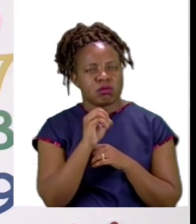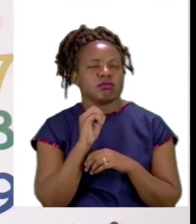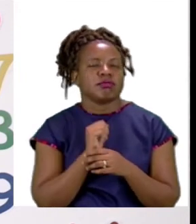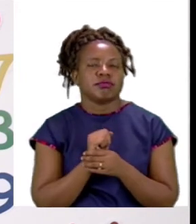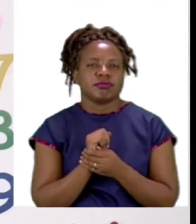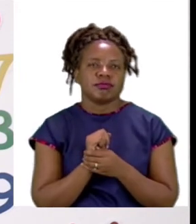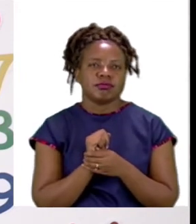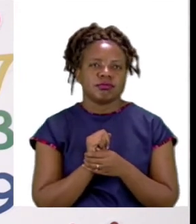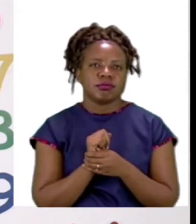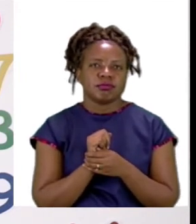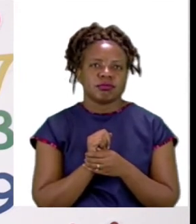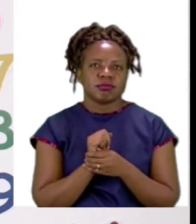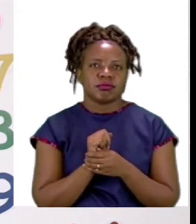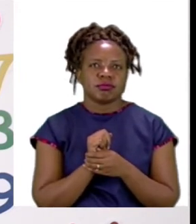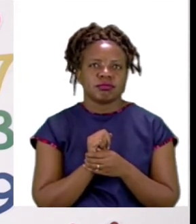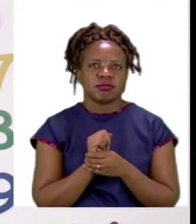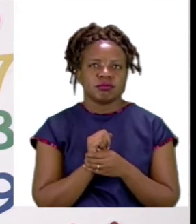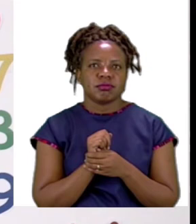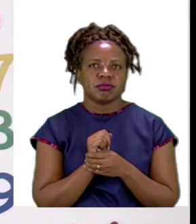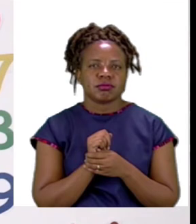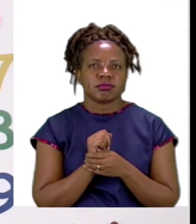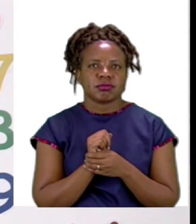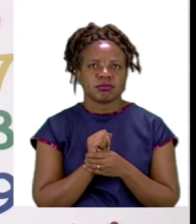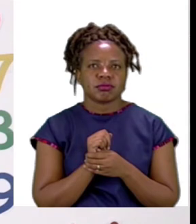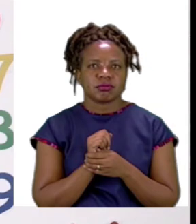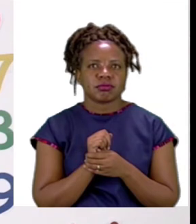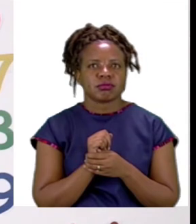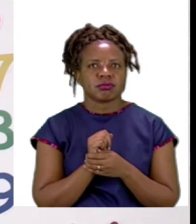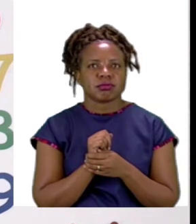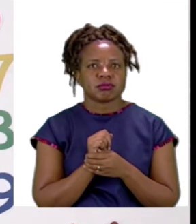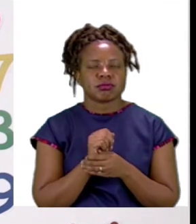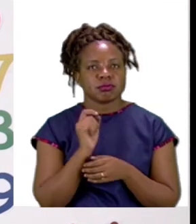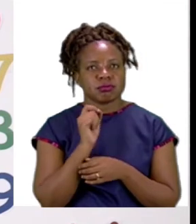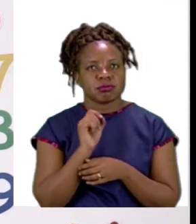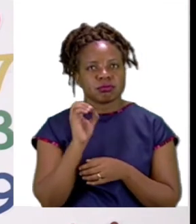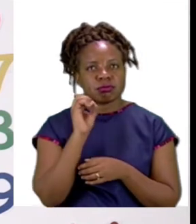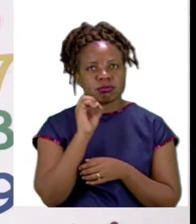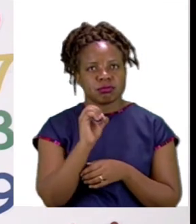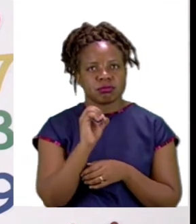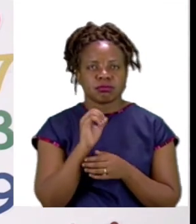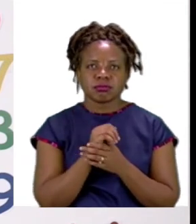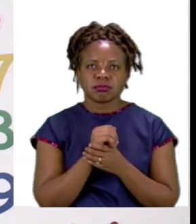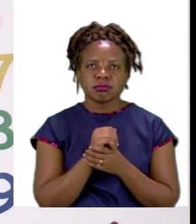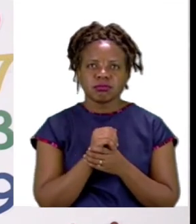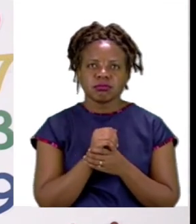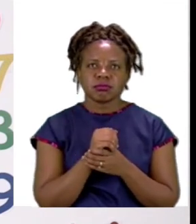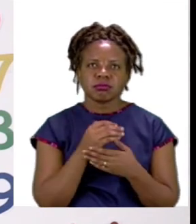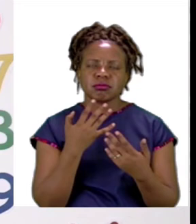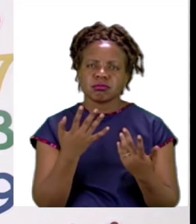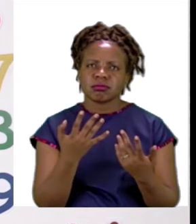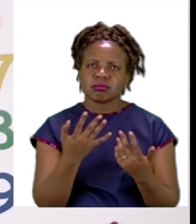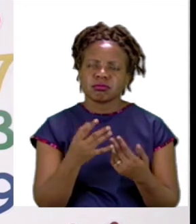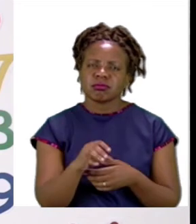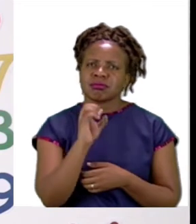0. So we are going to put a 0 for Mr. Tens.